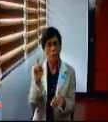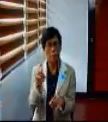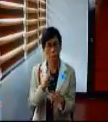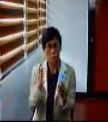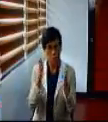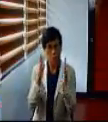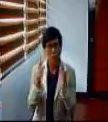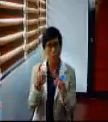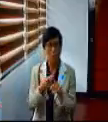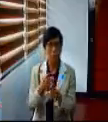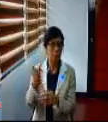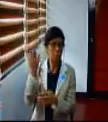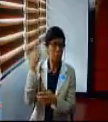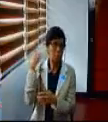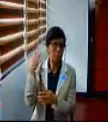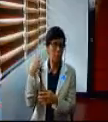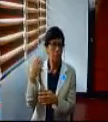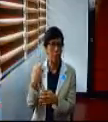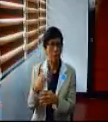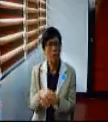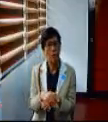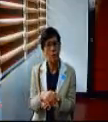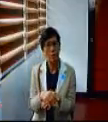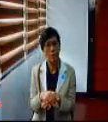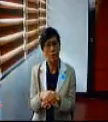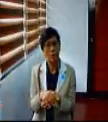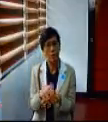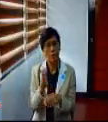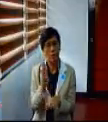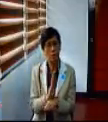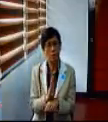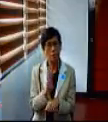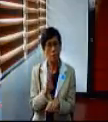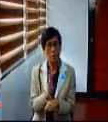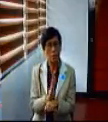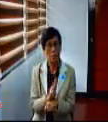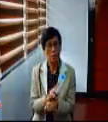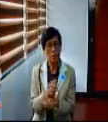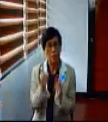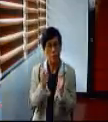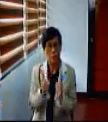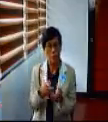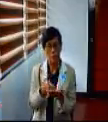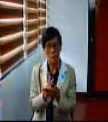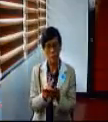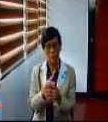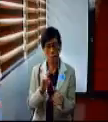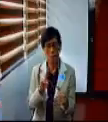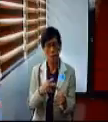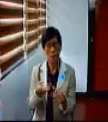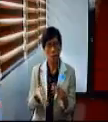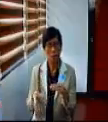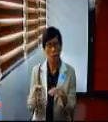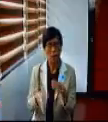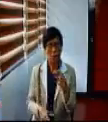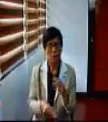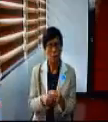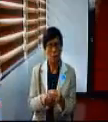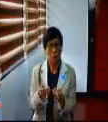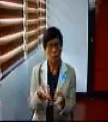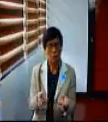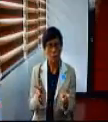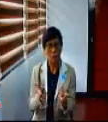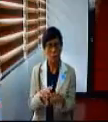previous iterations of business and human rights. The second added value of the UN guiding